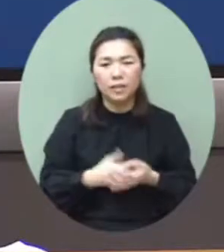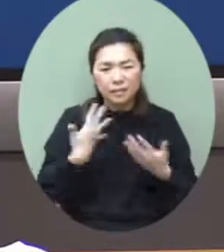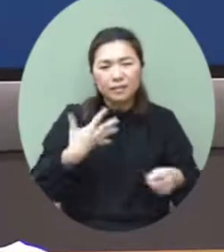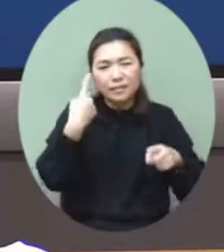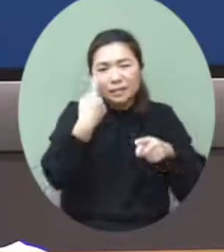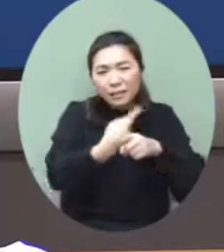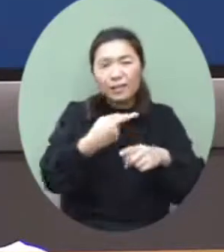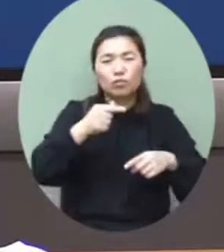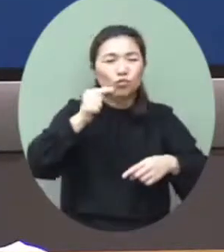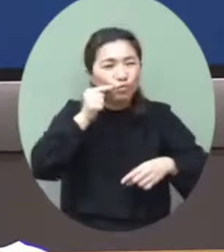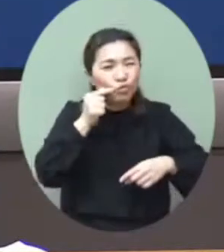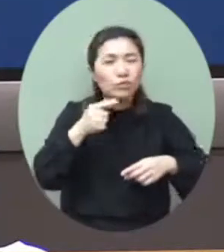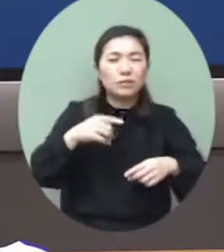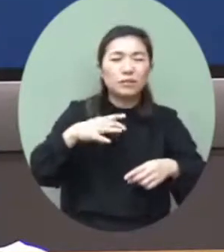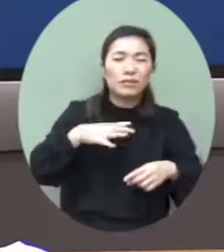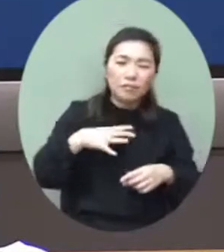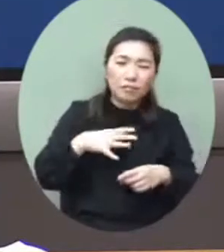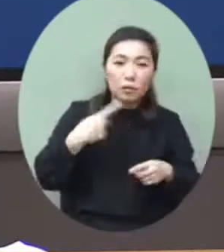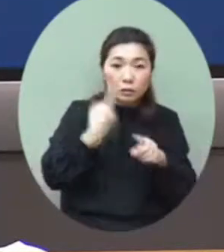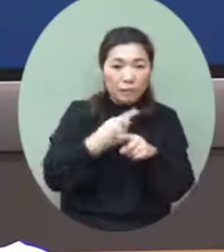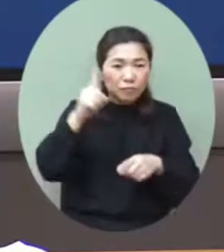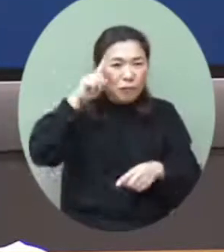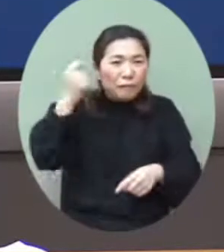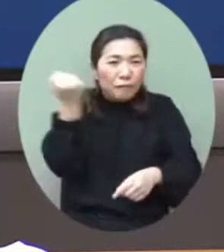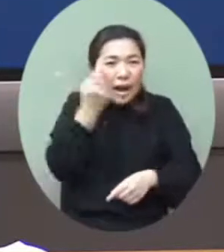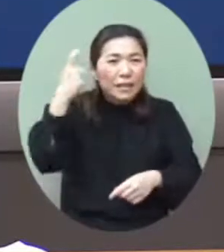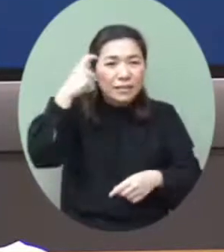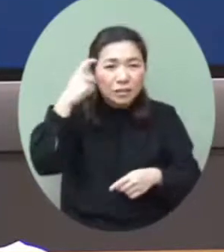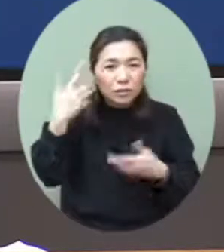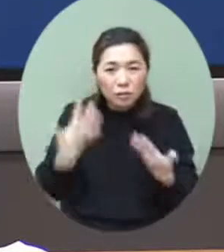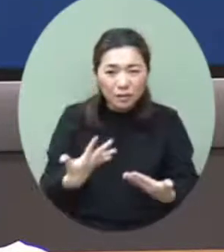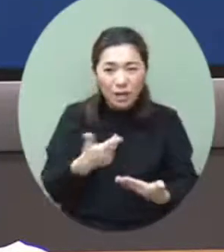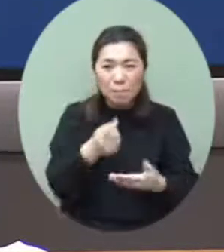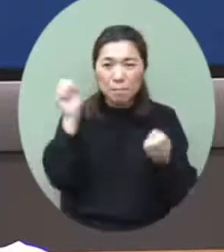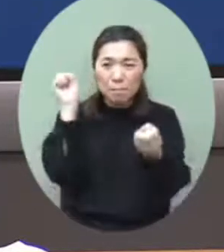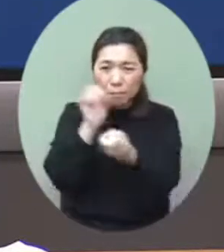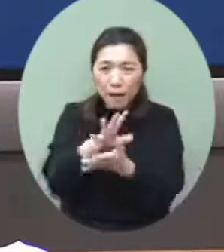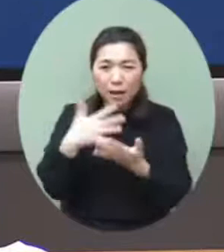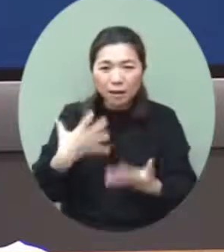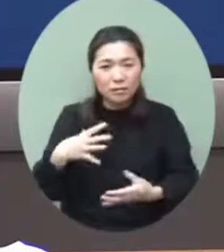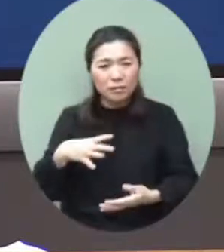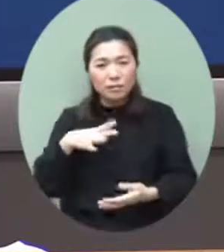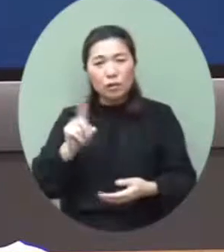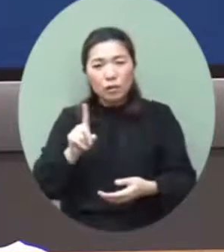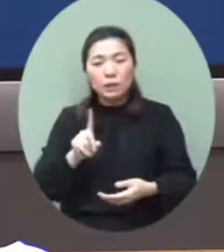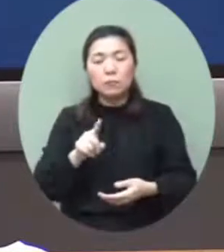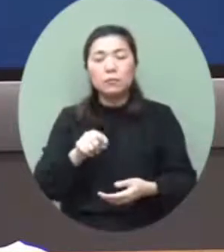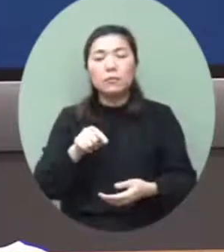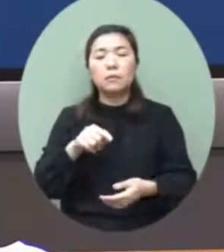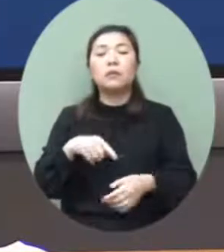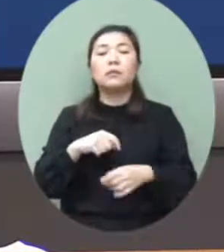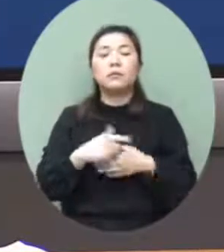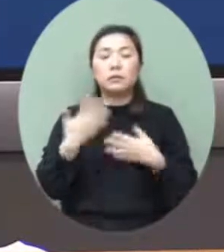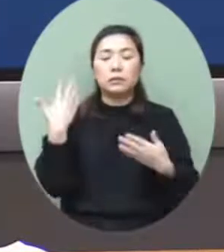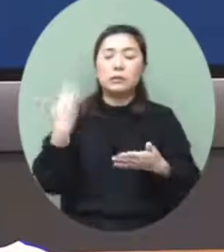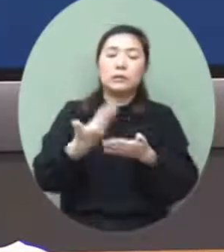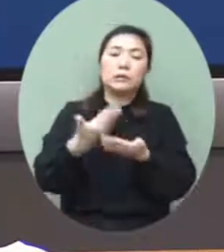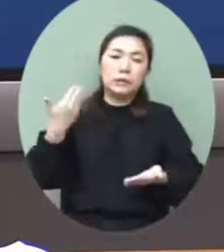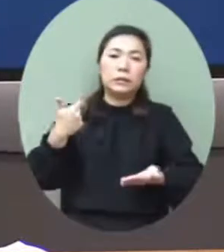today, but because of the reality, we have to find out as early as possible